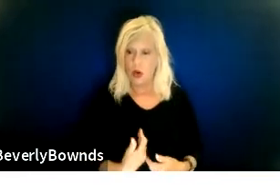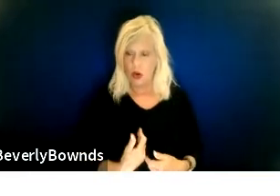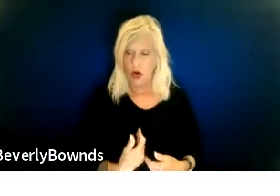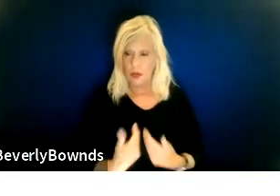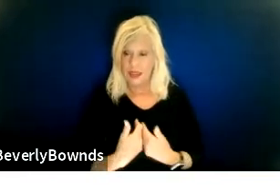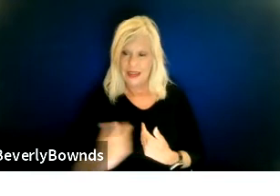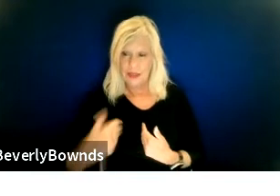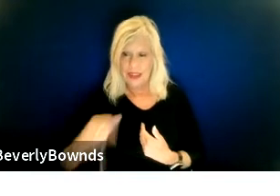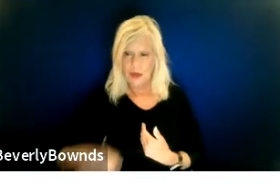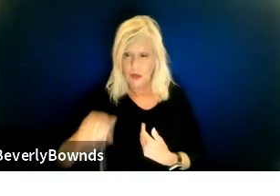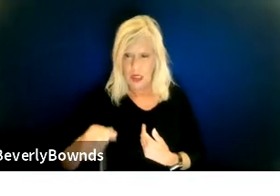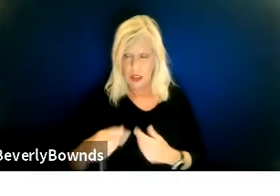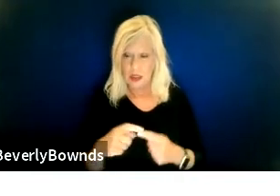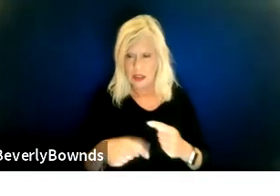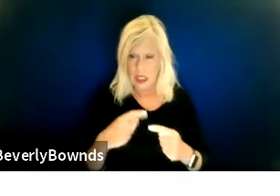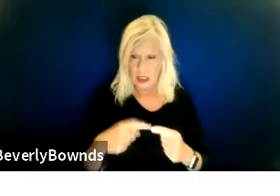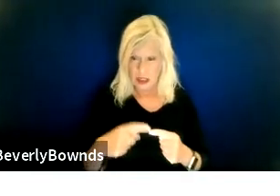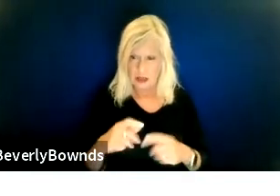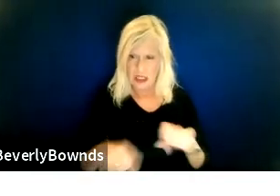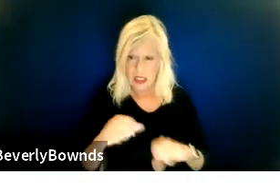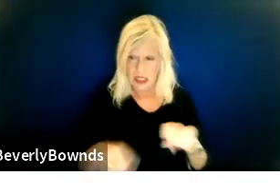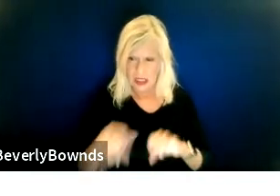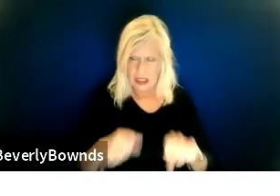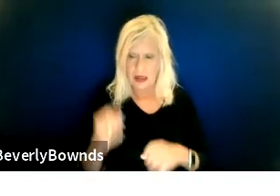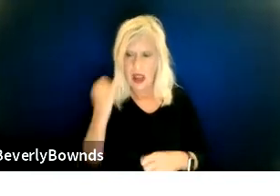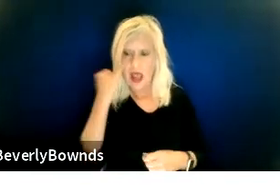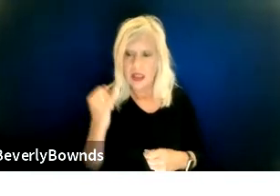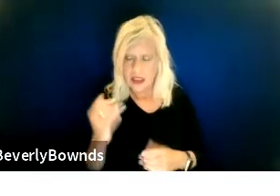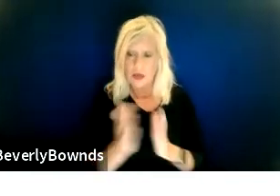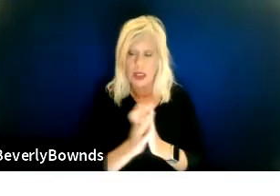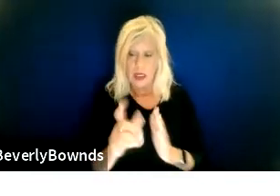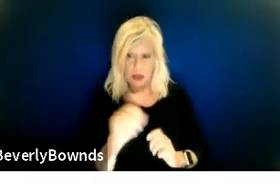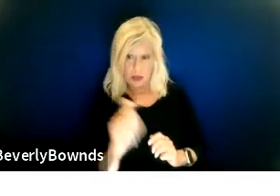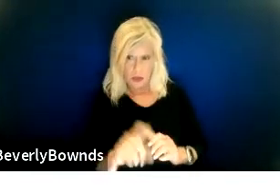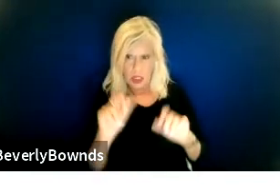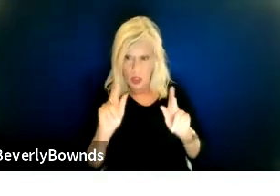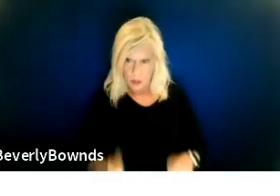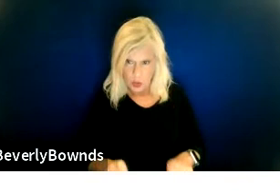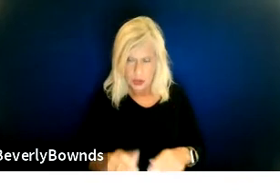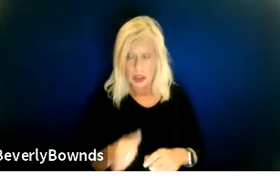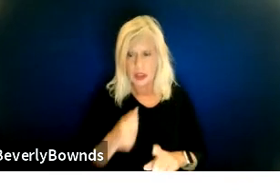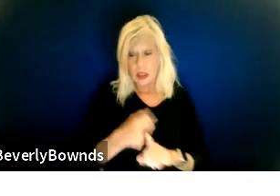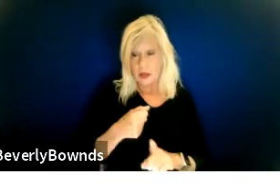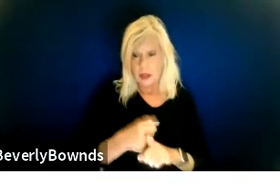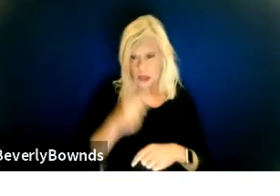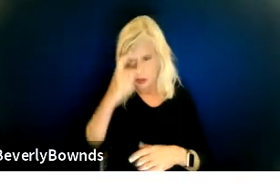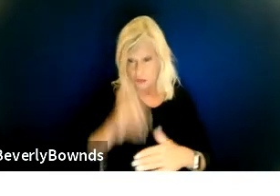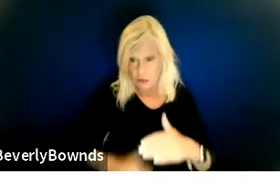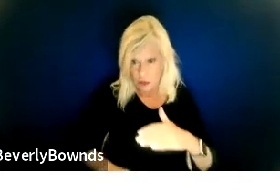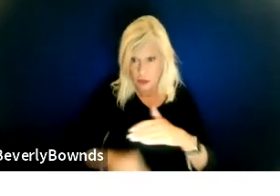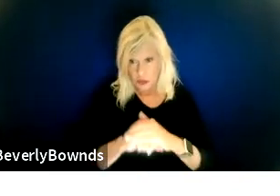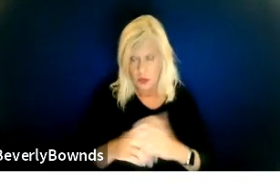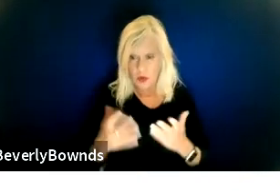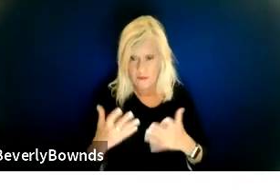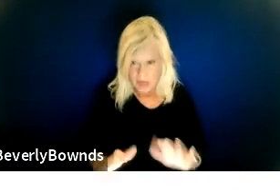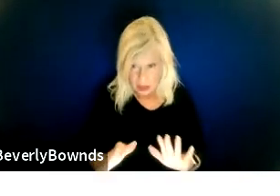cycling. And the idea is that we asked the question, can a person who is recovering from a stroke, who